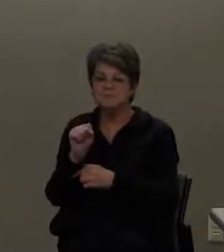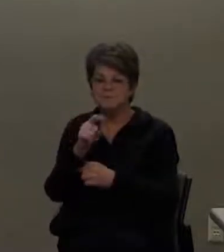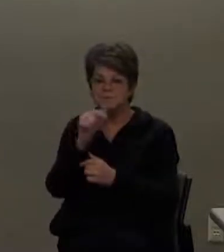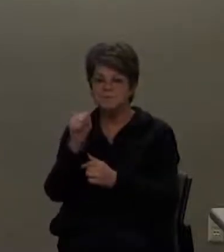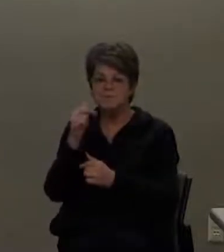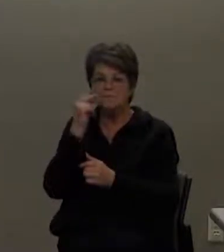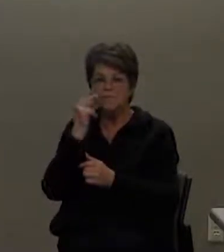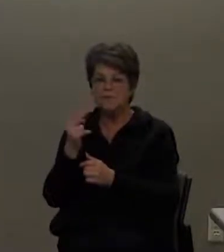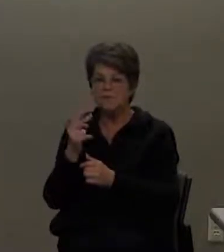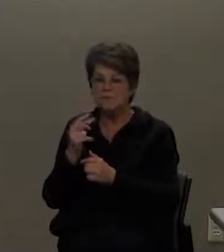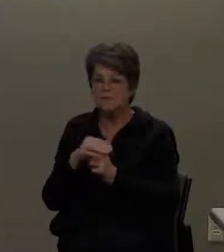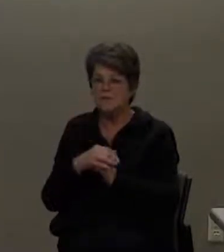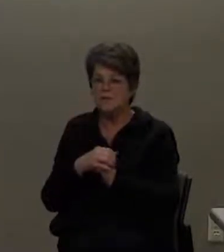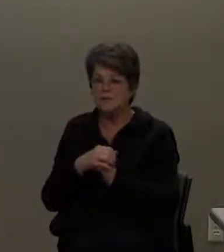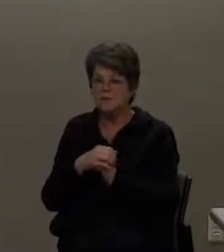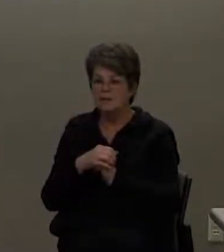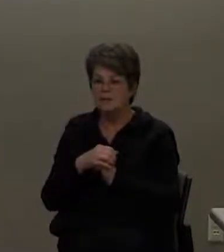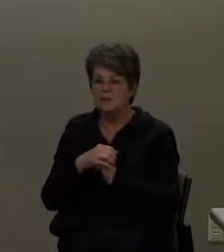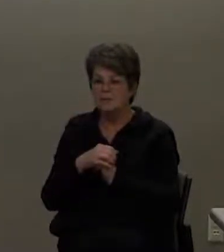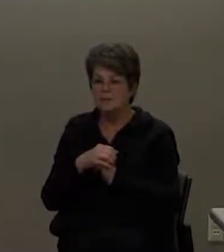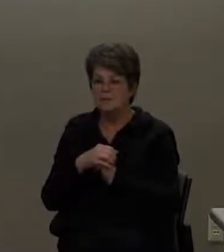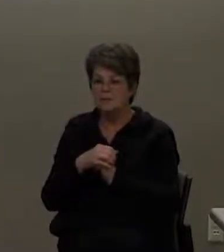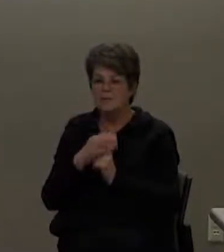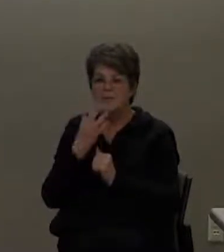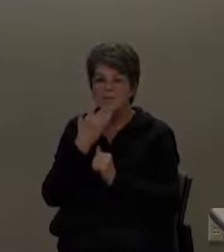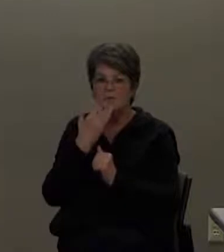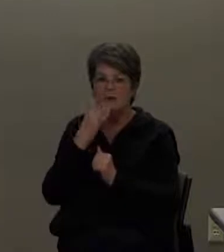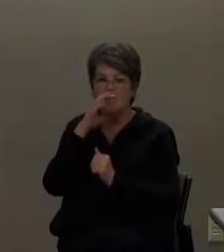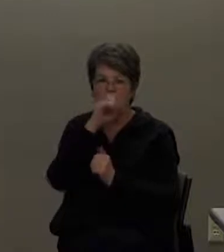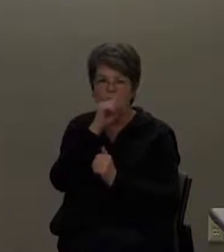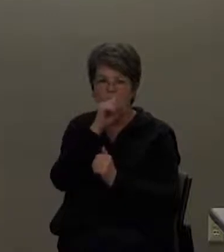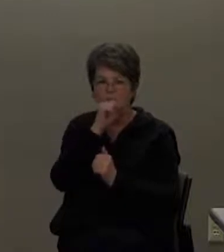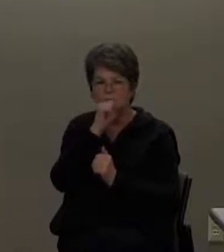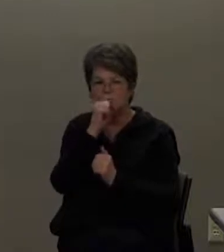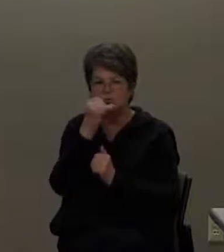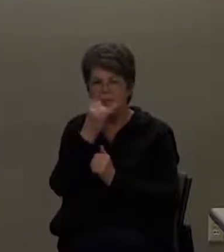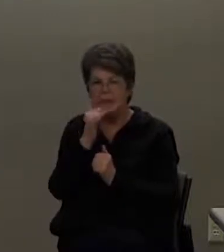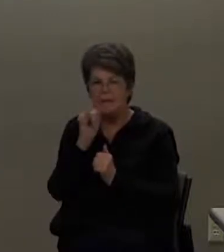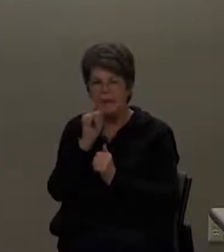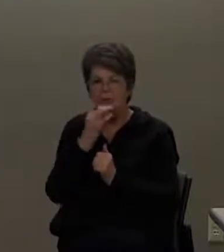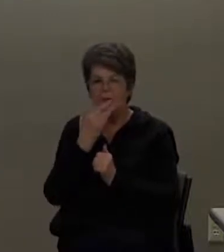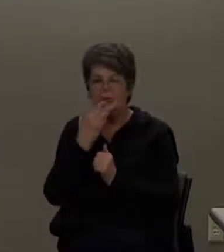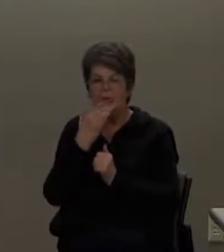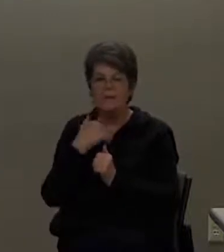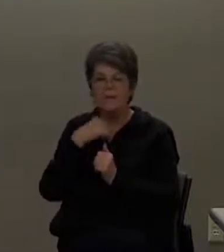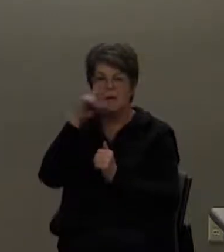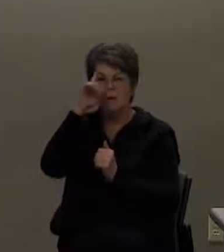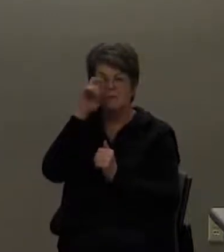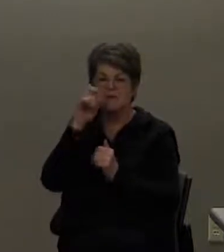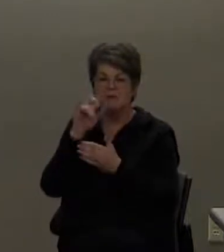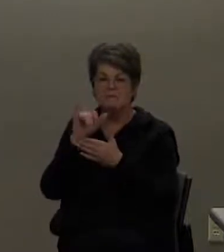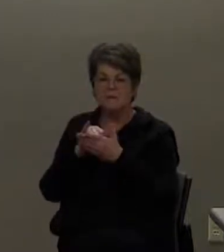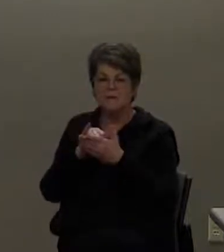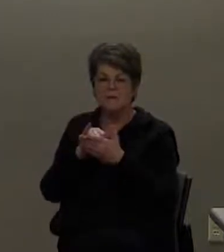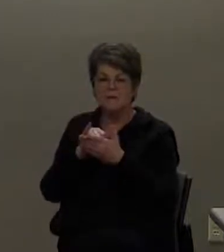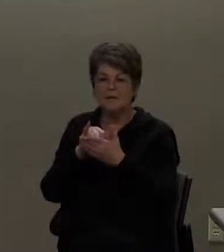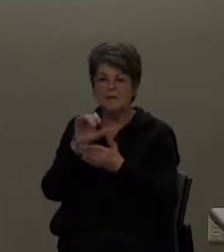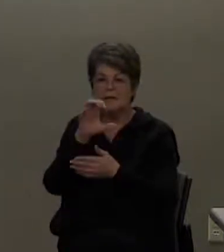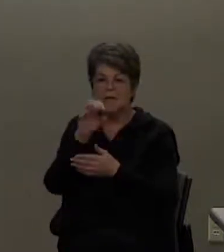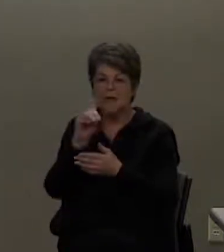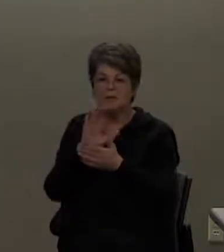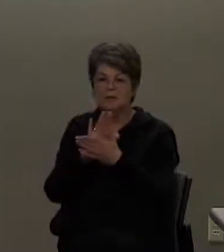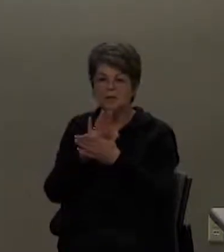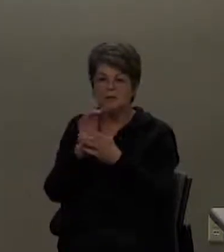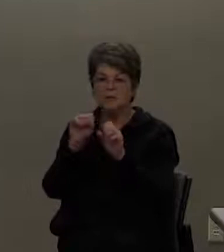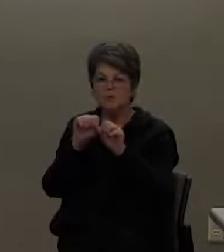here the what color is that? Orangish yellow, I believe, is the county